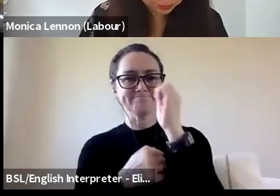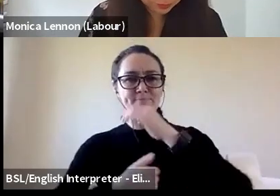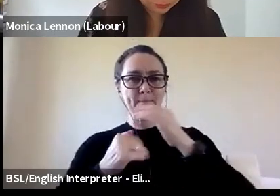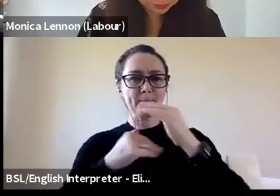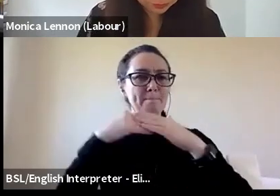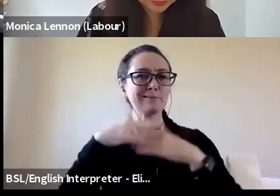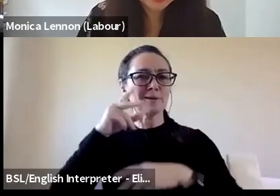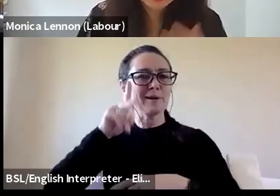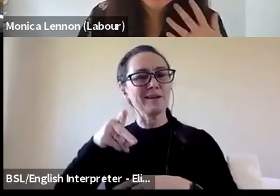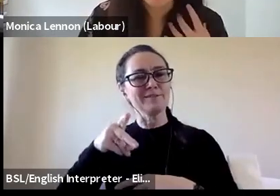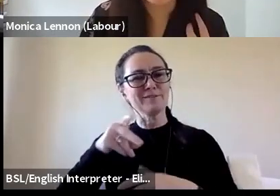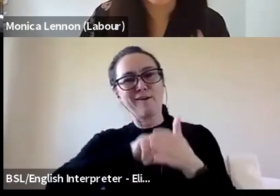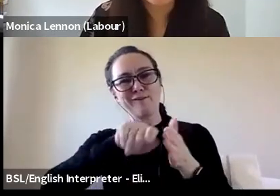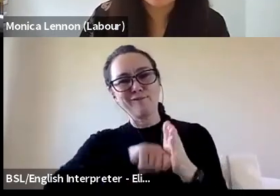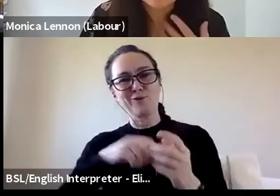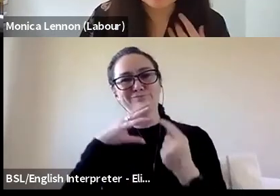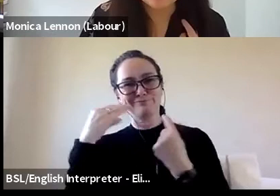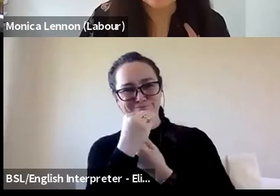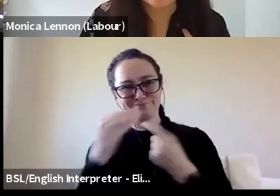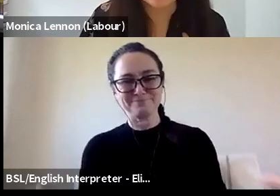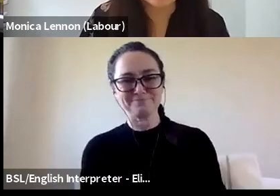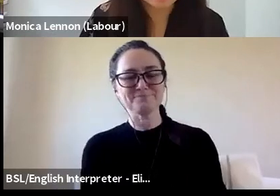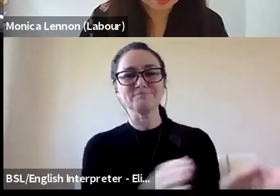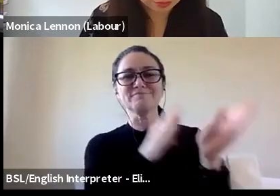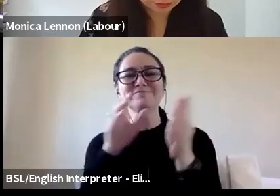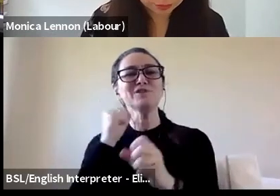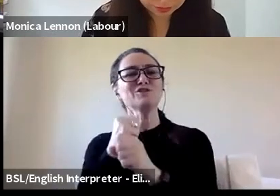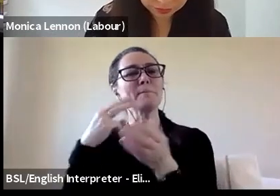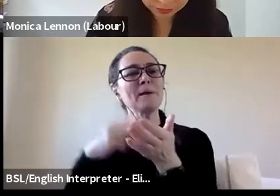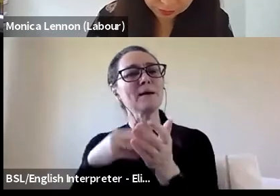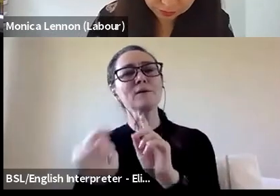most. Thank you very much. Thank you. Gillian Mackay.